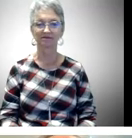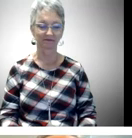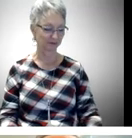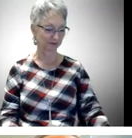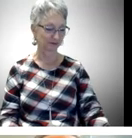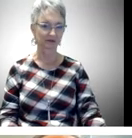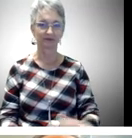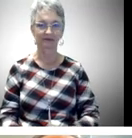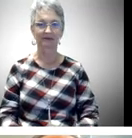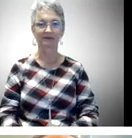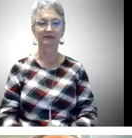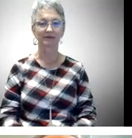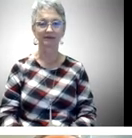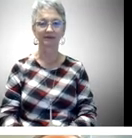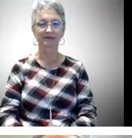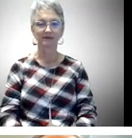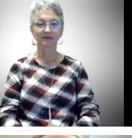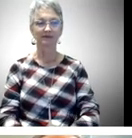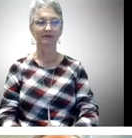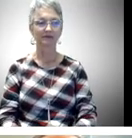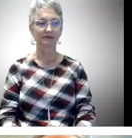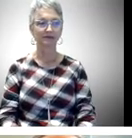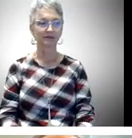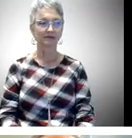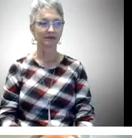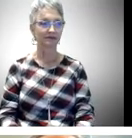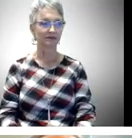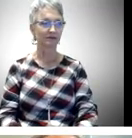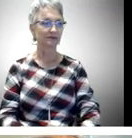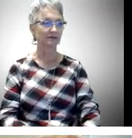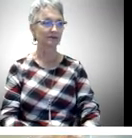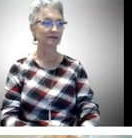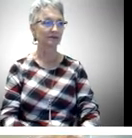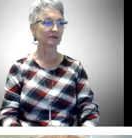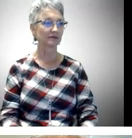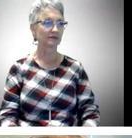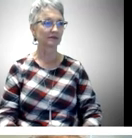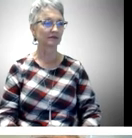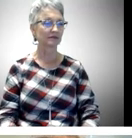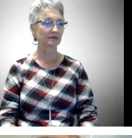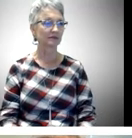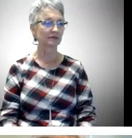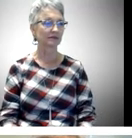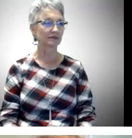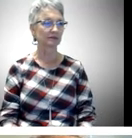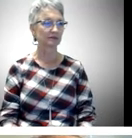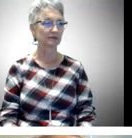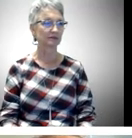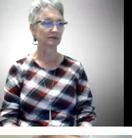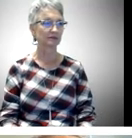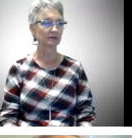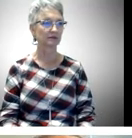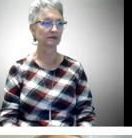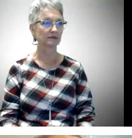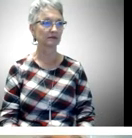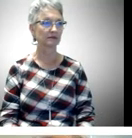Next slide. So who can be what can a supporter do? This is in statute, and